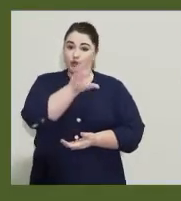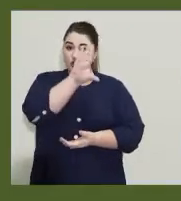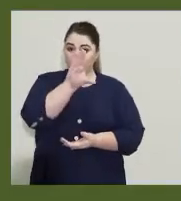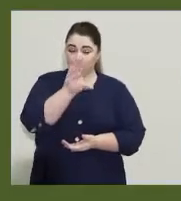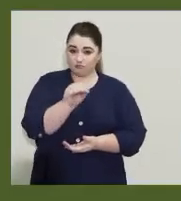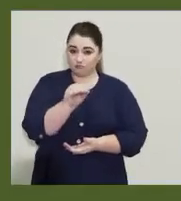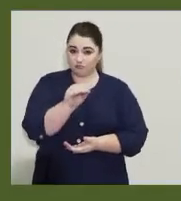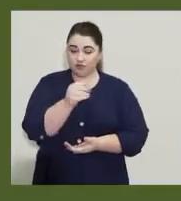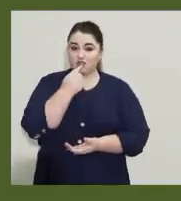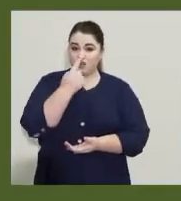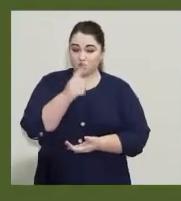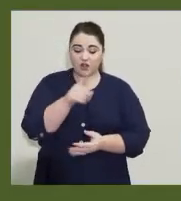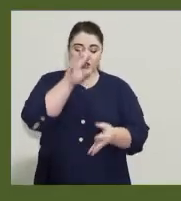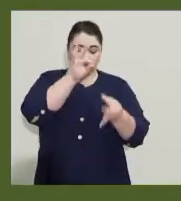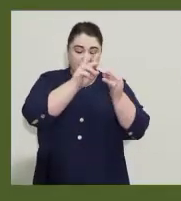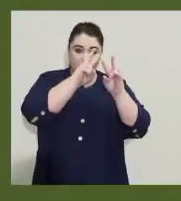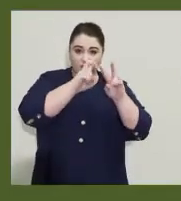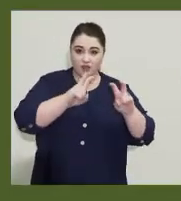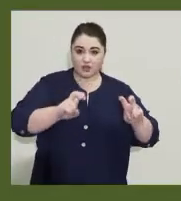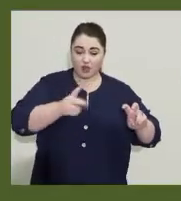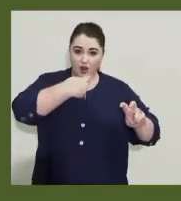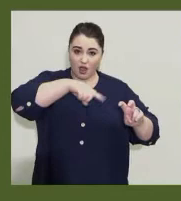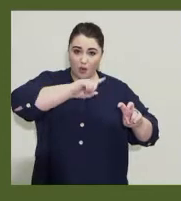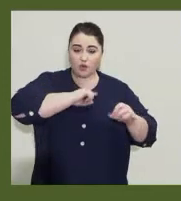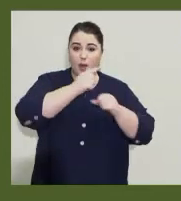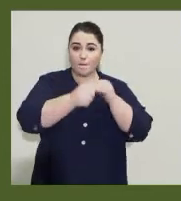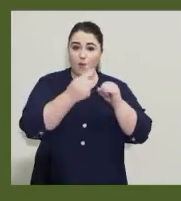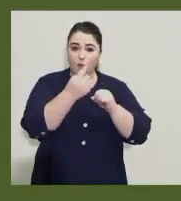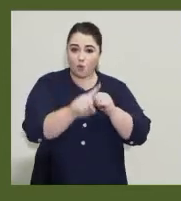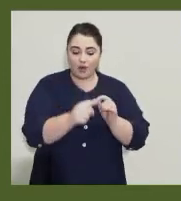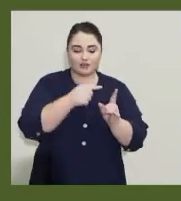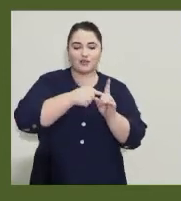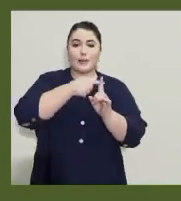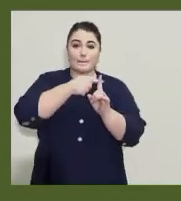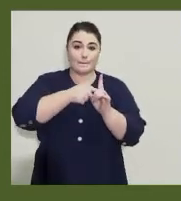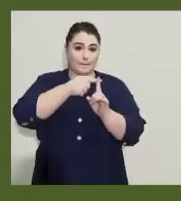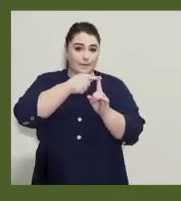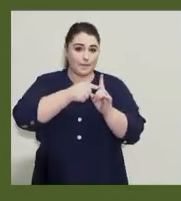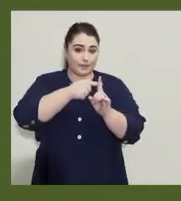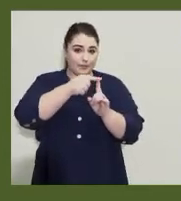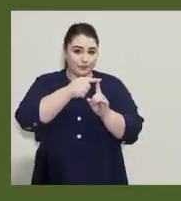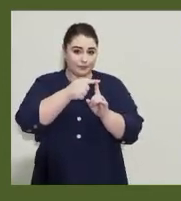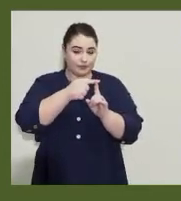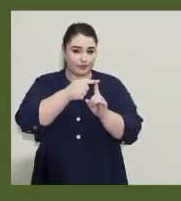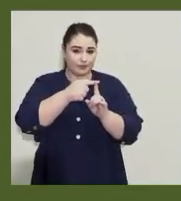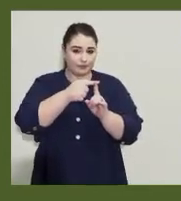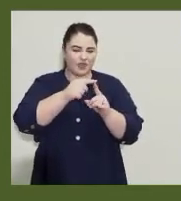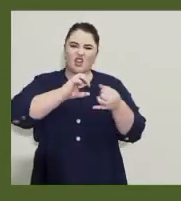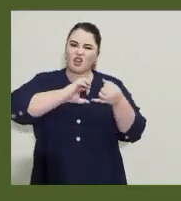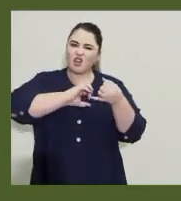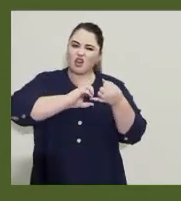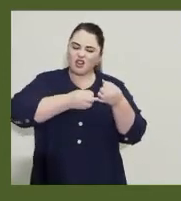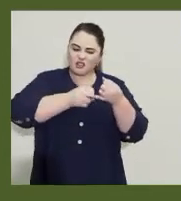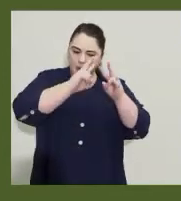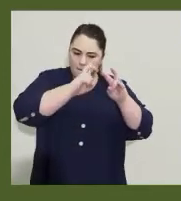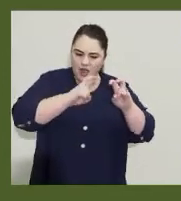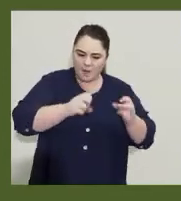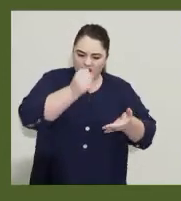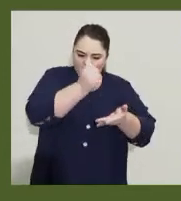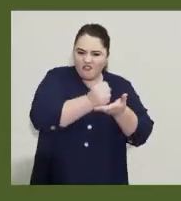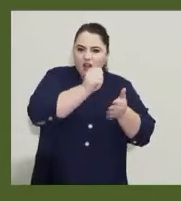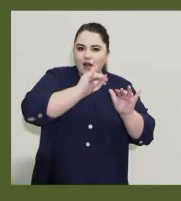So here the question is asked. In this specific investigation about the temperature, what would make the